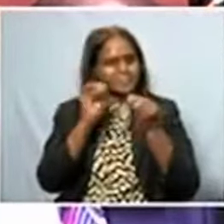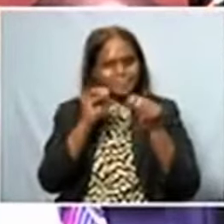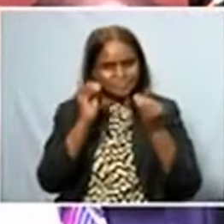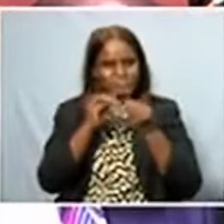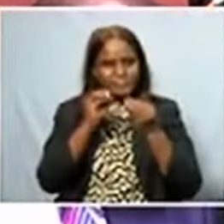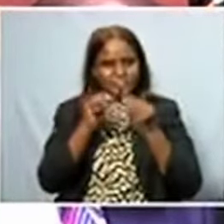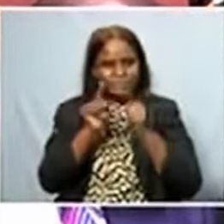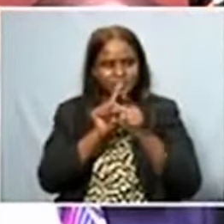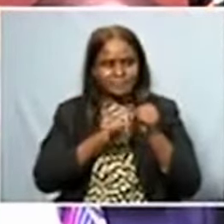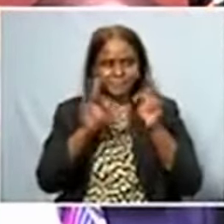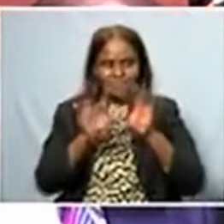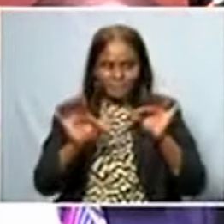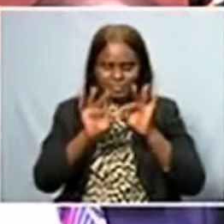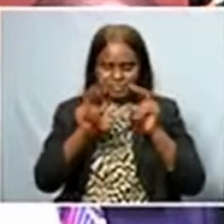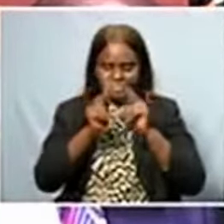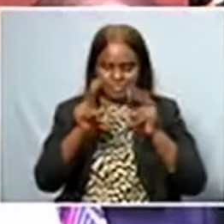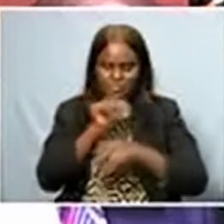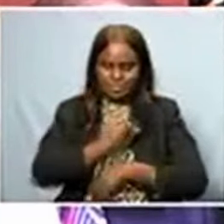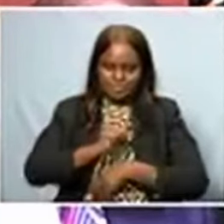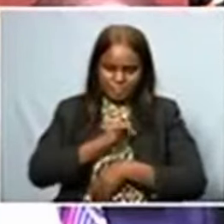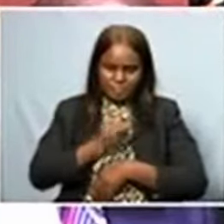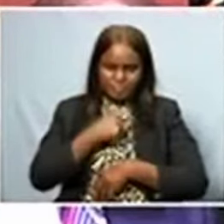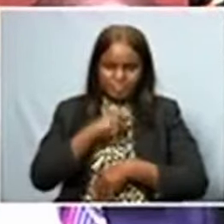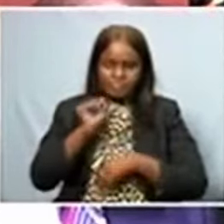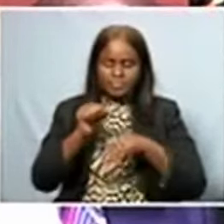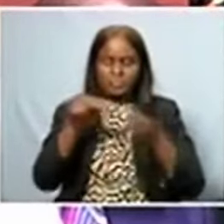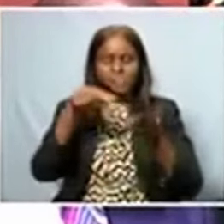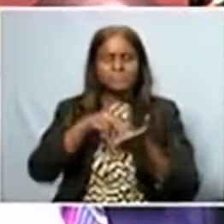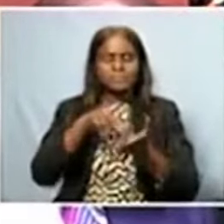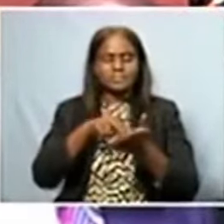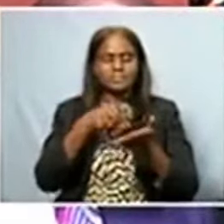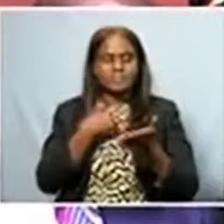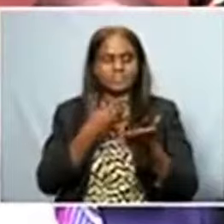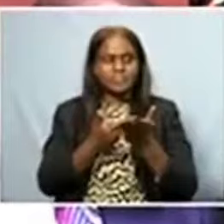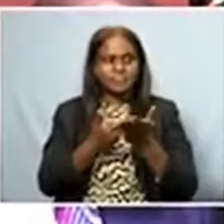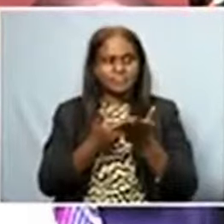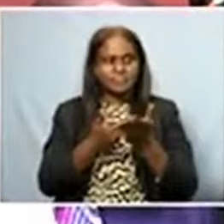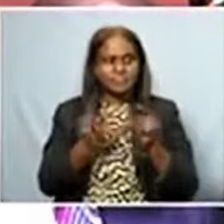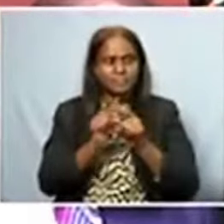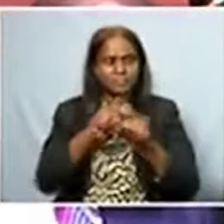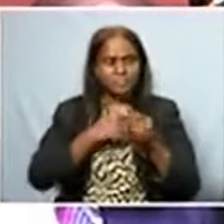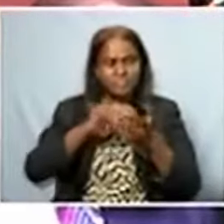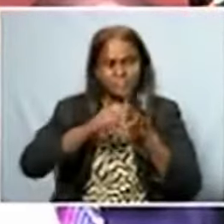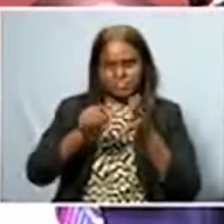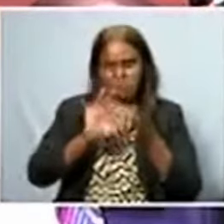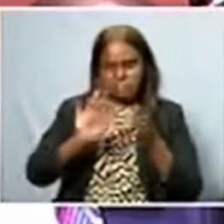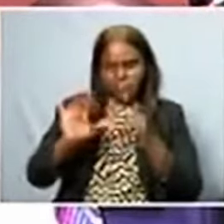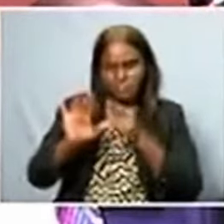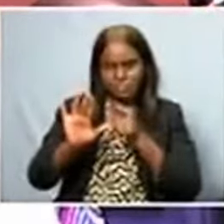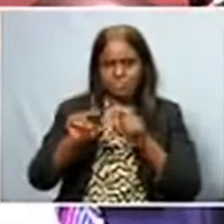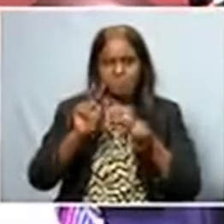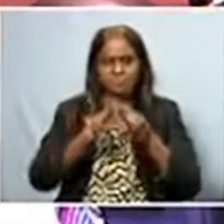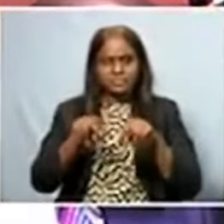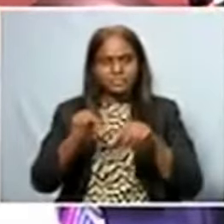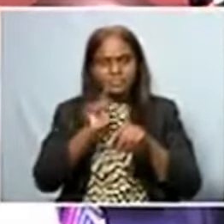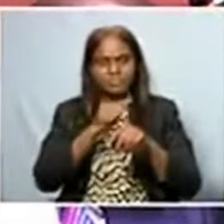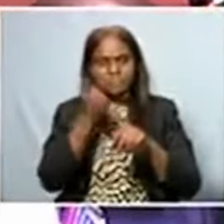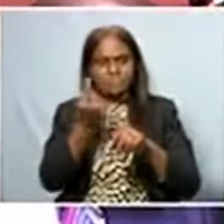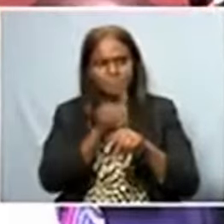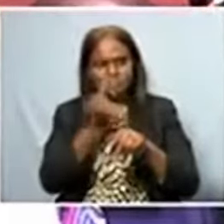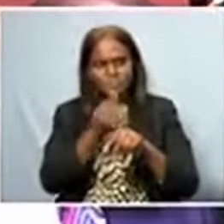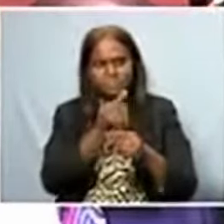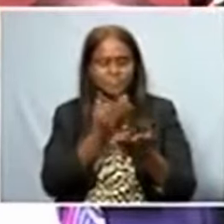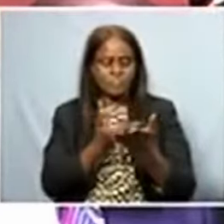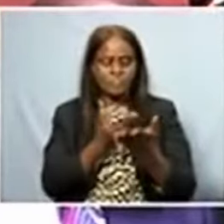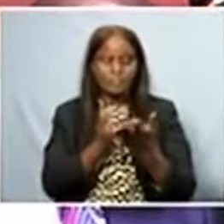expedient and necessary so to do, that I do rise. And my point of order, Mr. Chairman, is premised